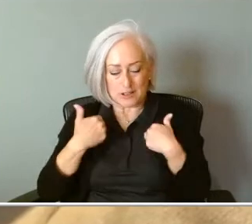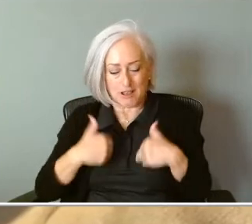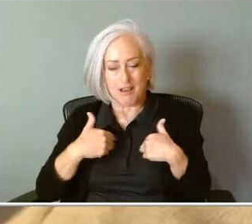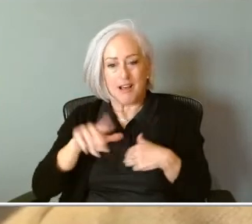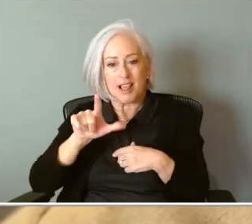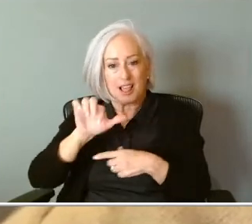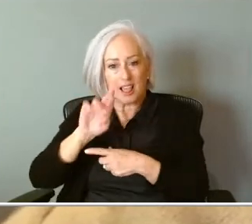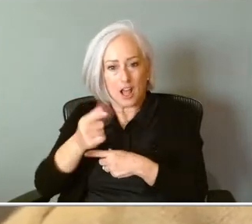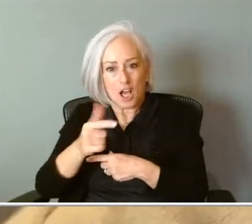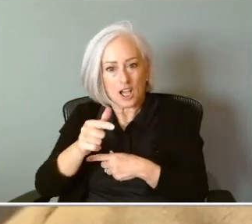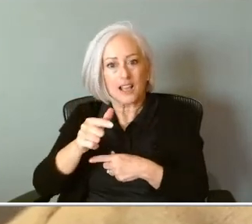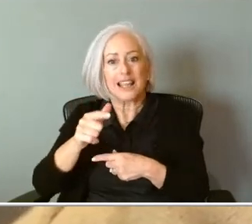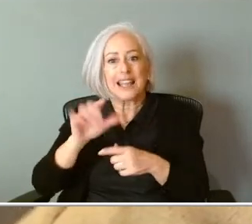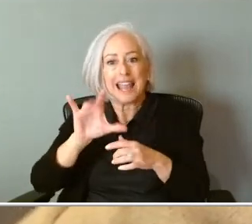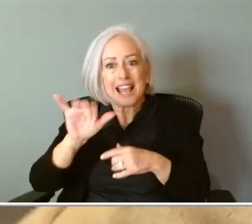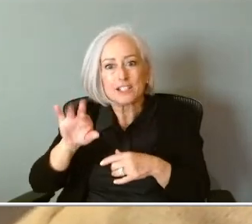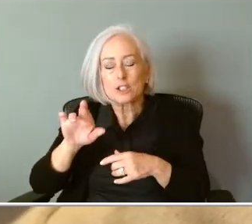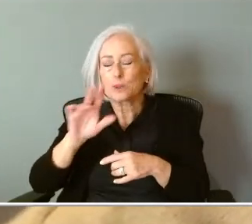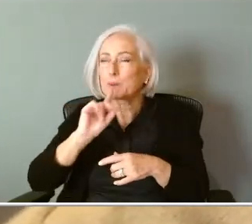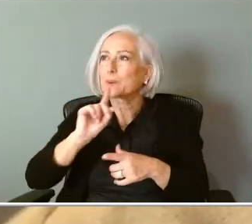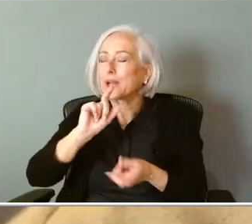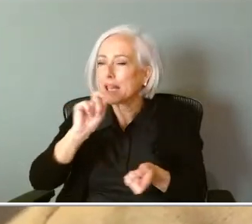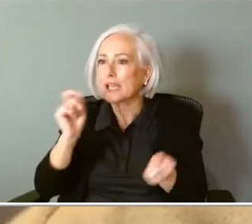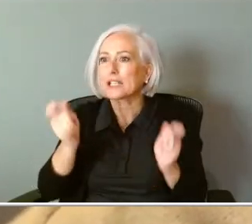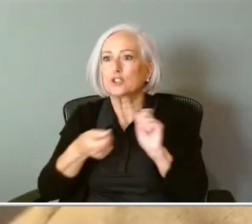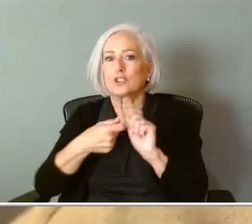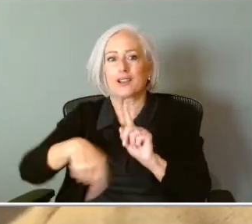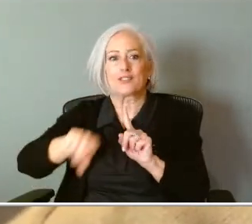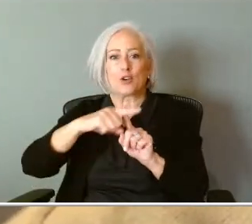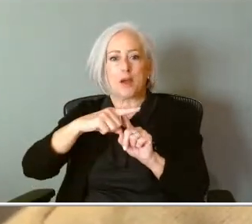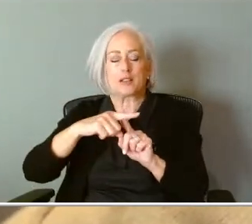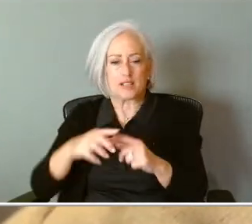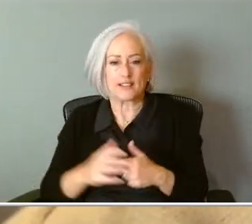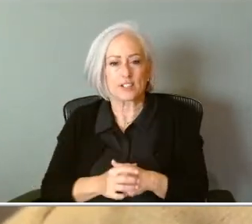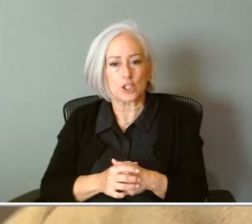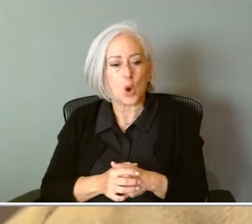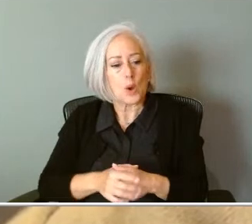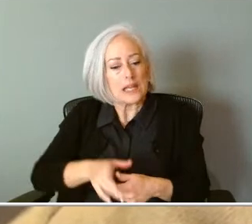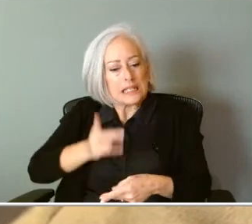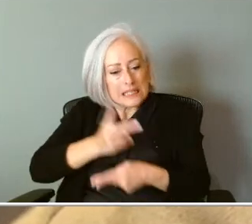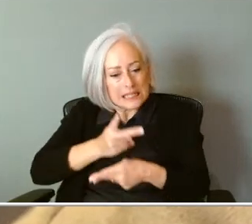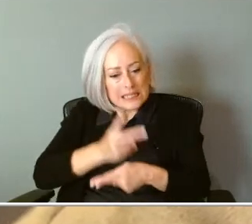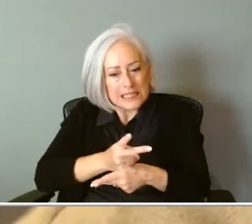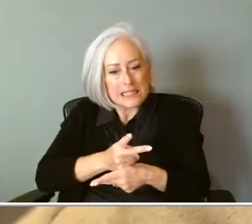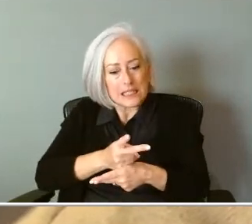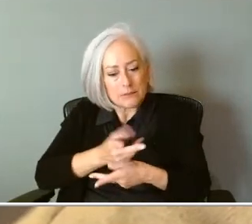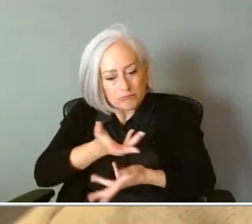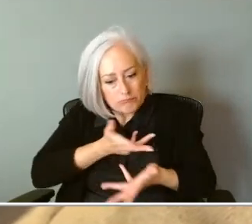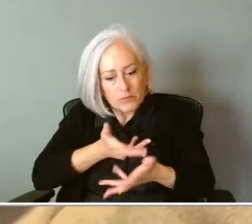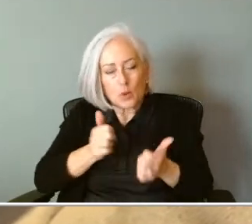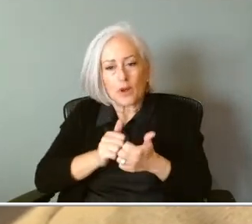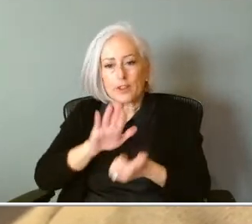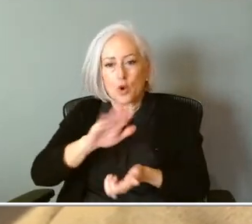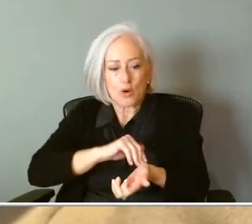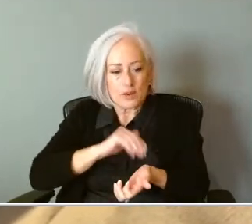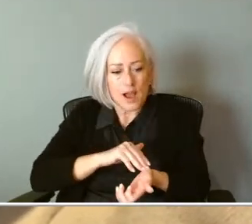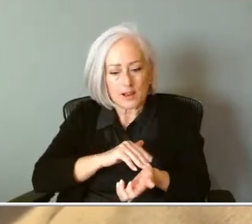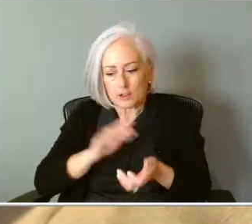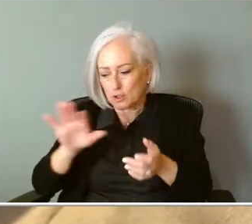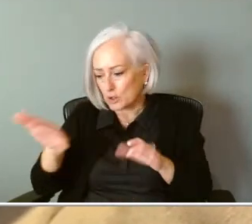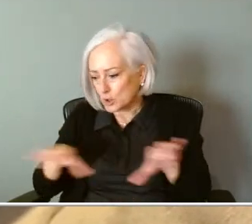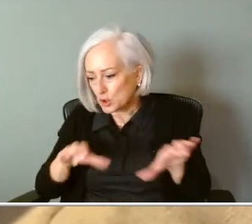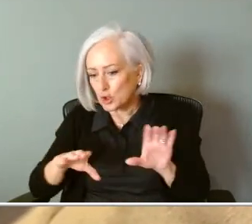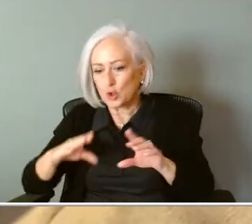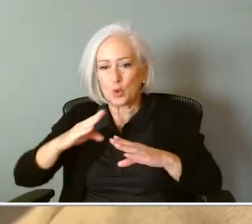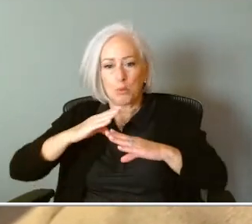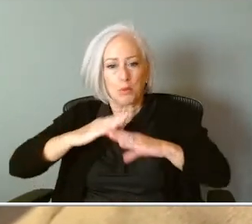So something really to look forward to. Keep in tune with your doctor, get your prevention, and find things when they're small, if